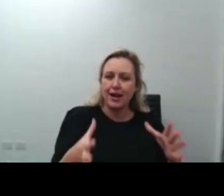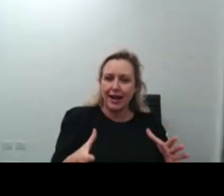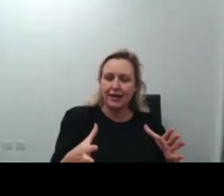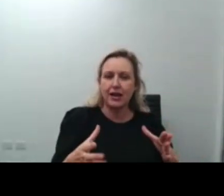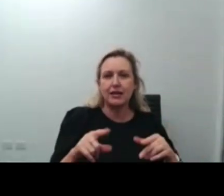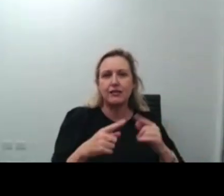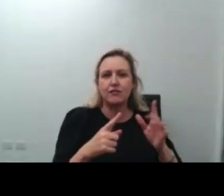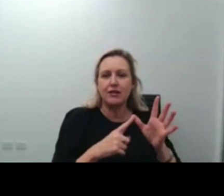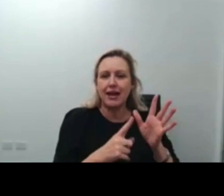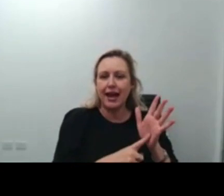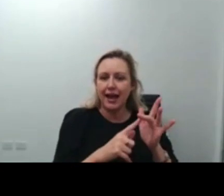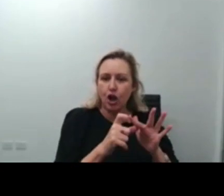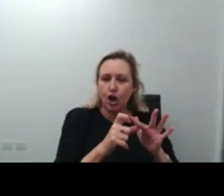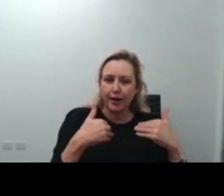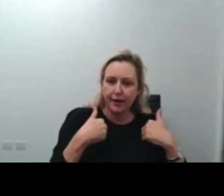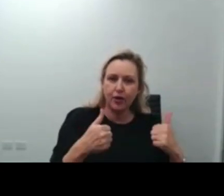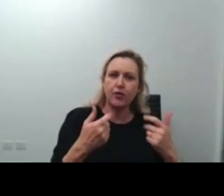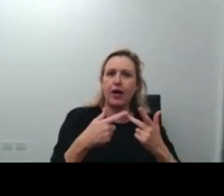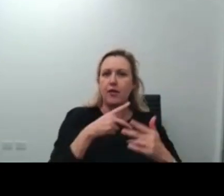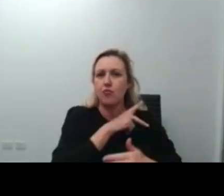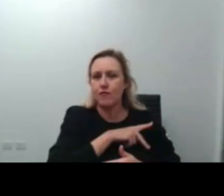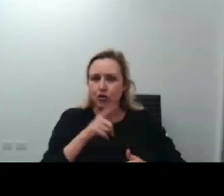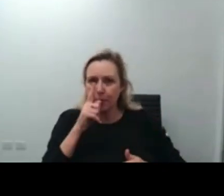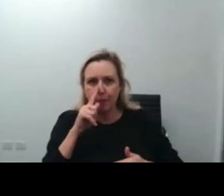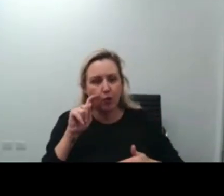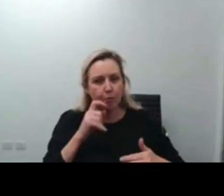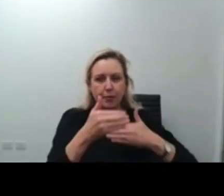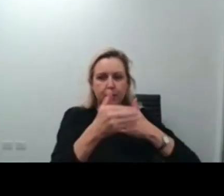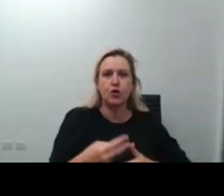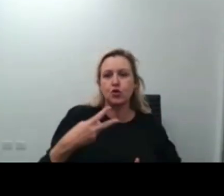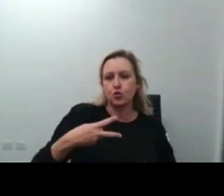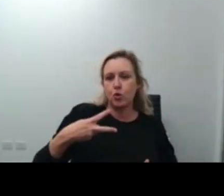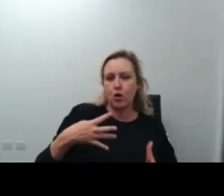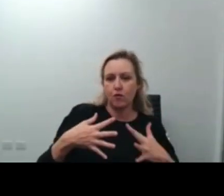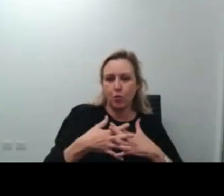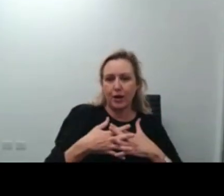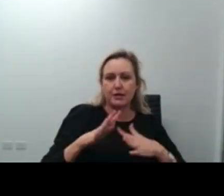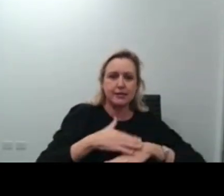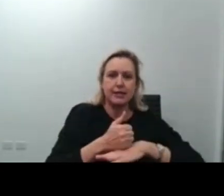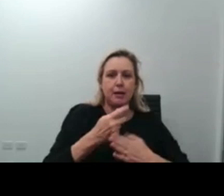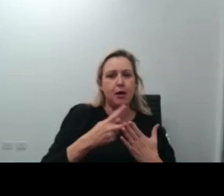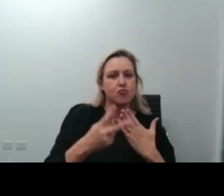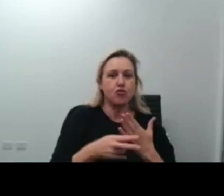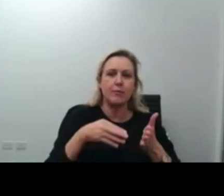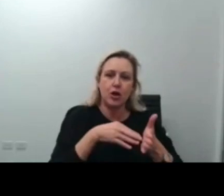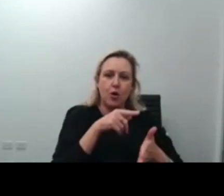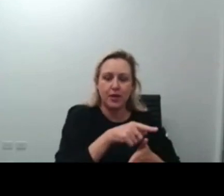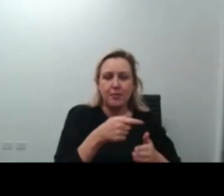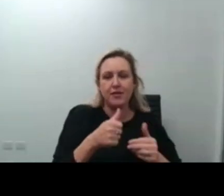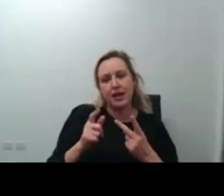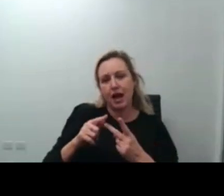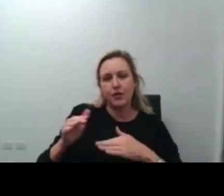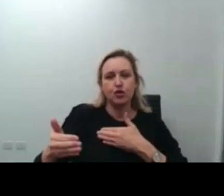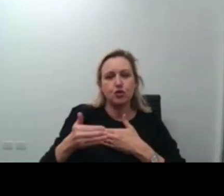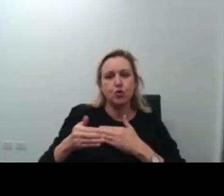health and other professionals as needed for up to 12 weeks to put in place a program to help them. And these short-term